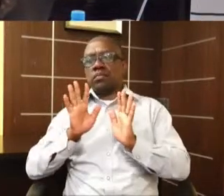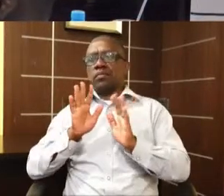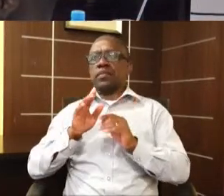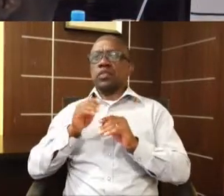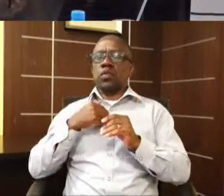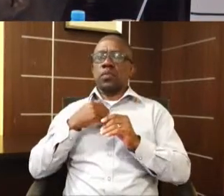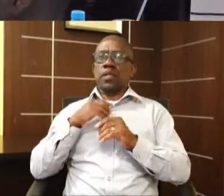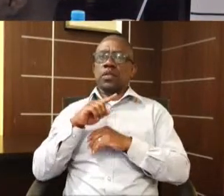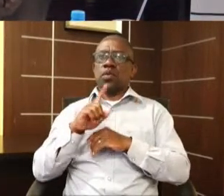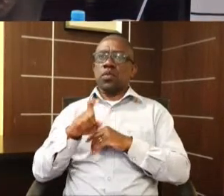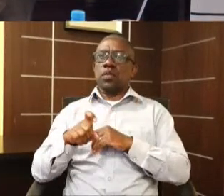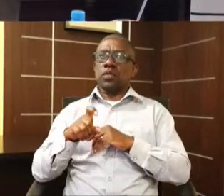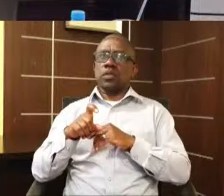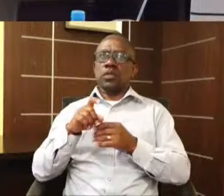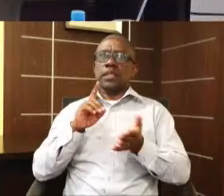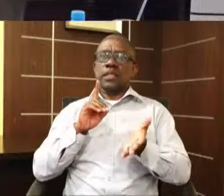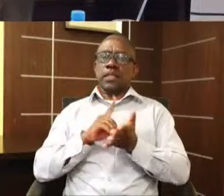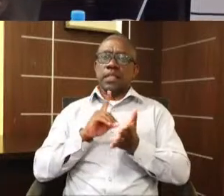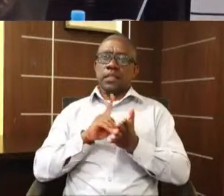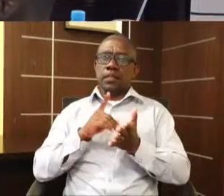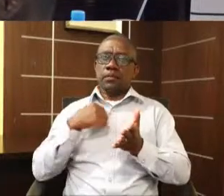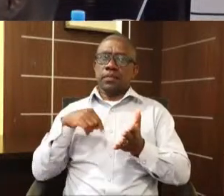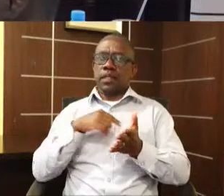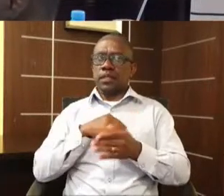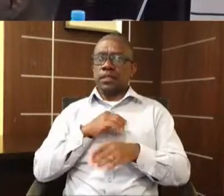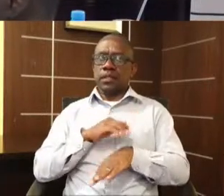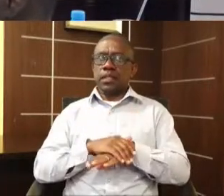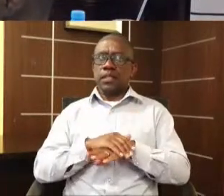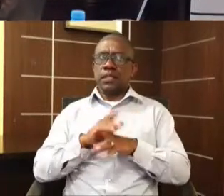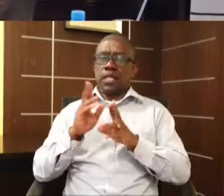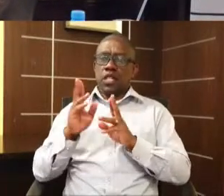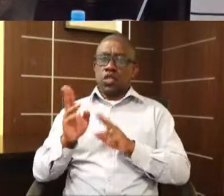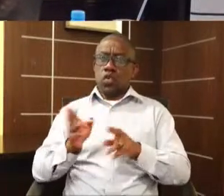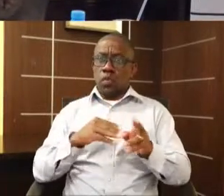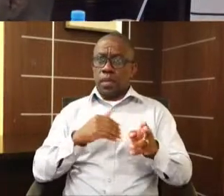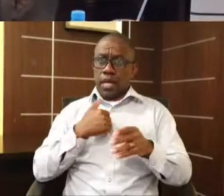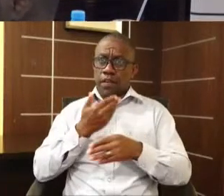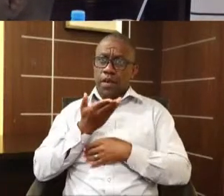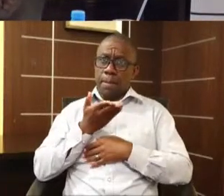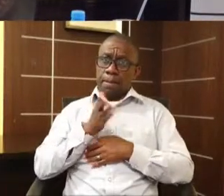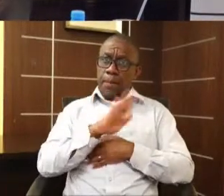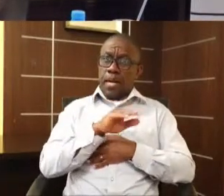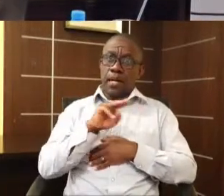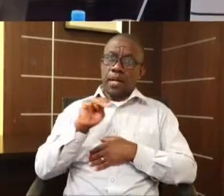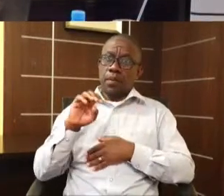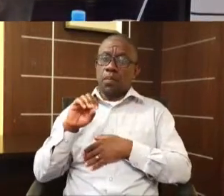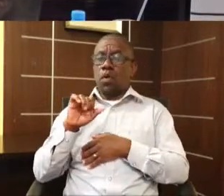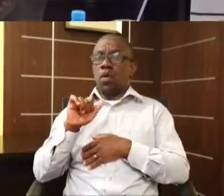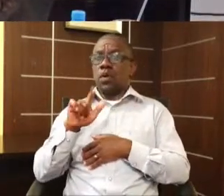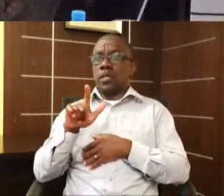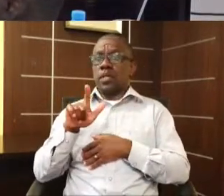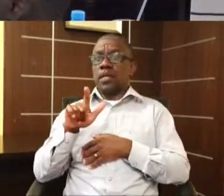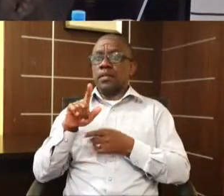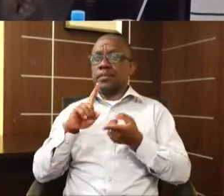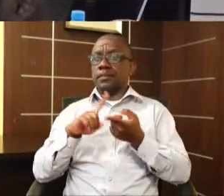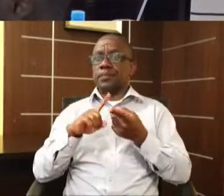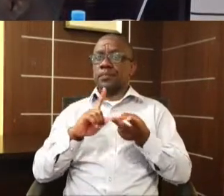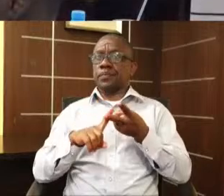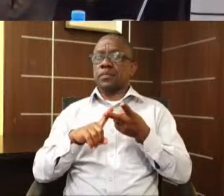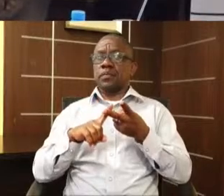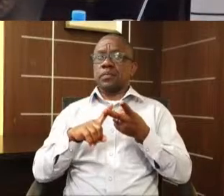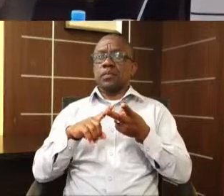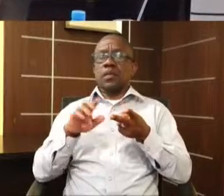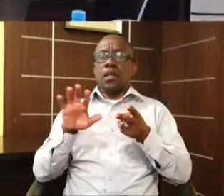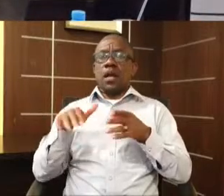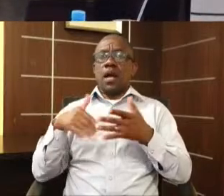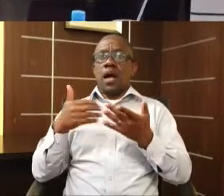se was, the data that you get, does it usually find its way back to that model to fine-tune it? That's one. And 2, how